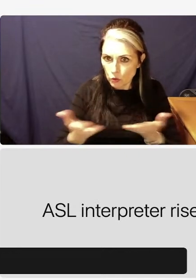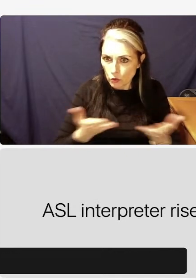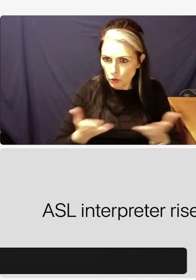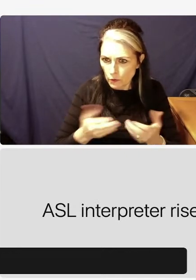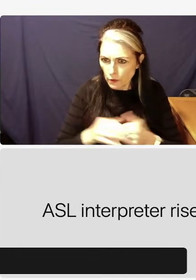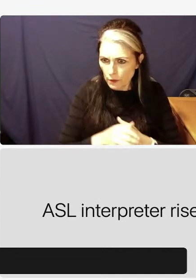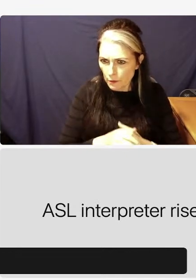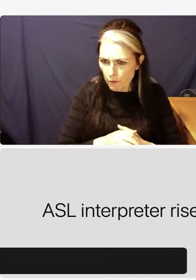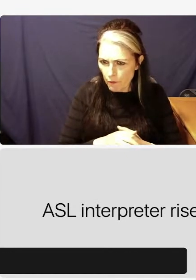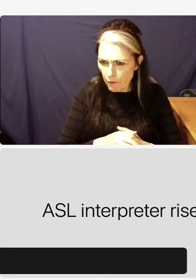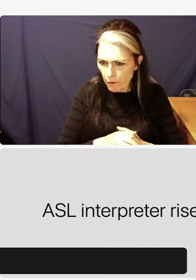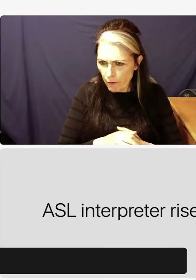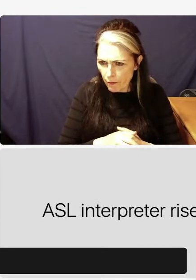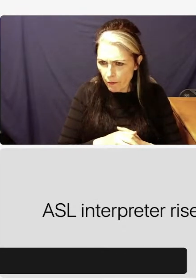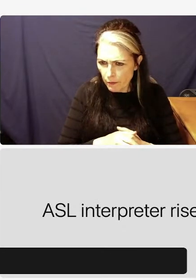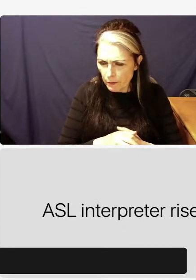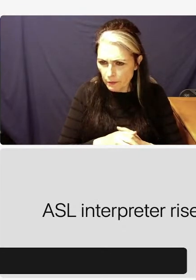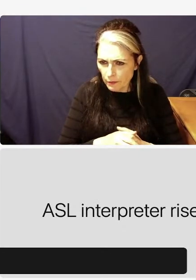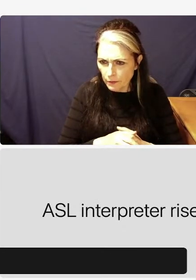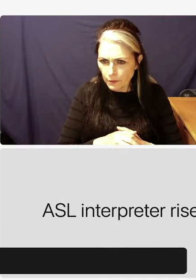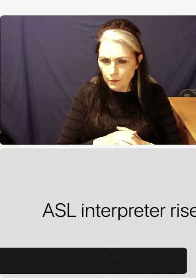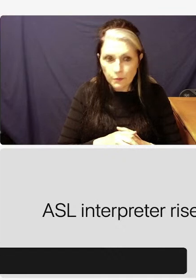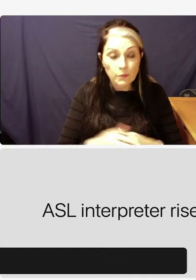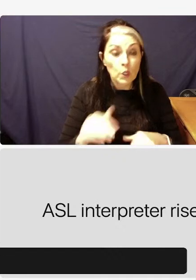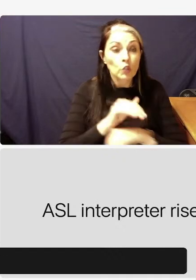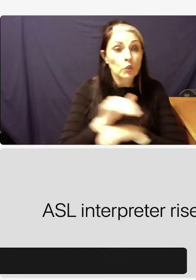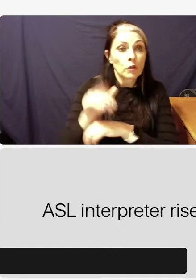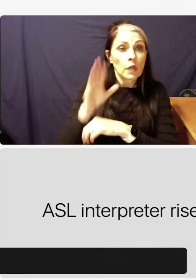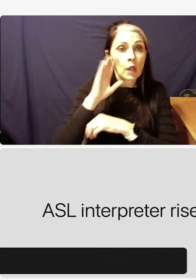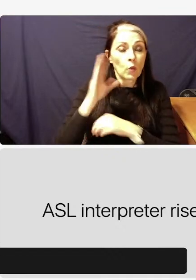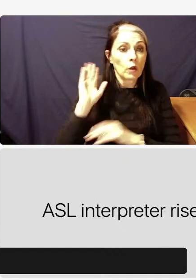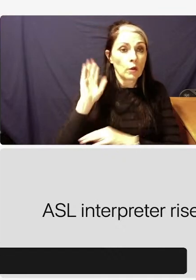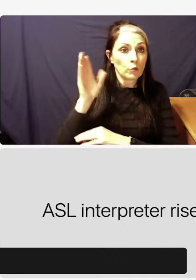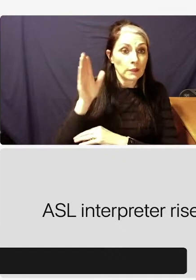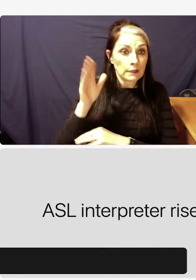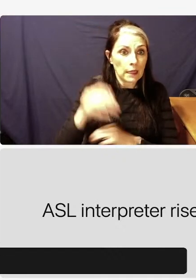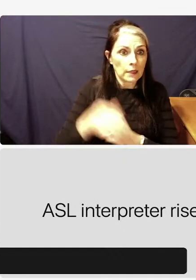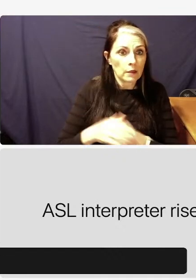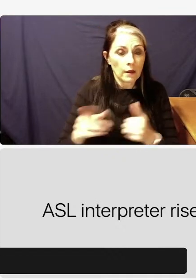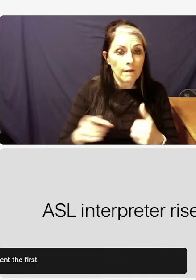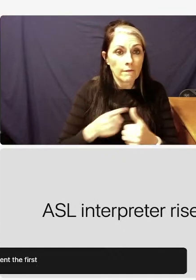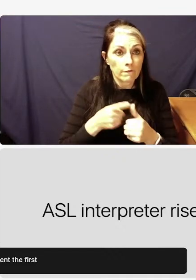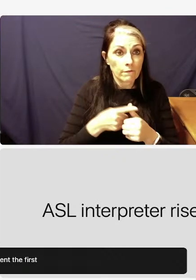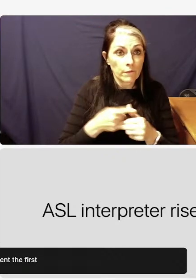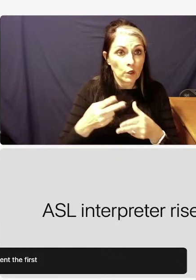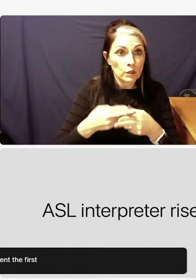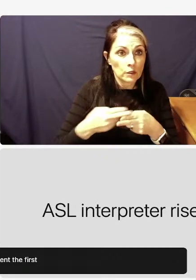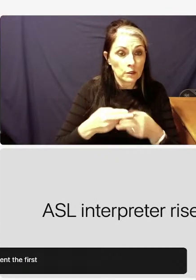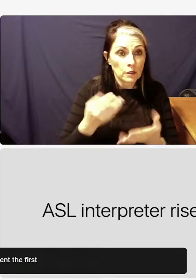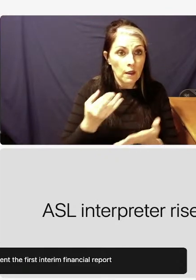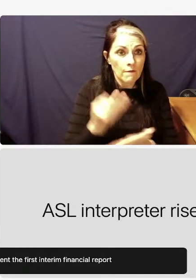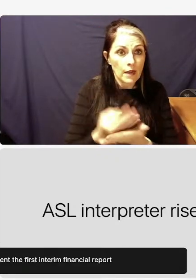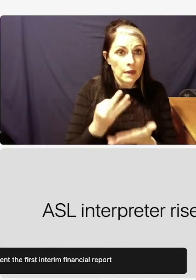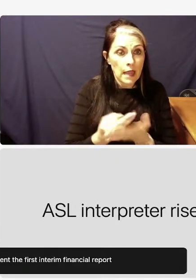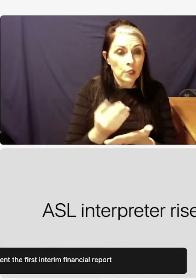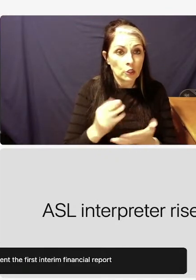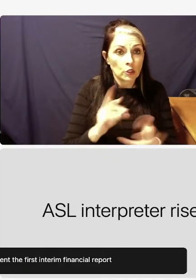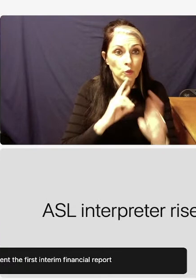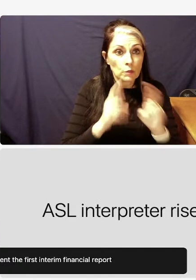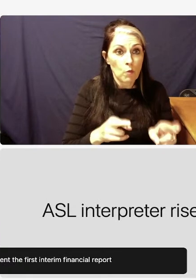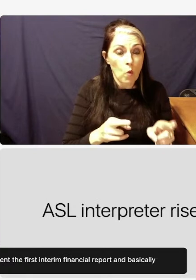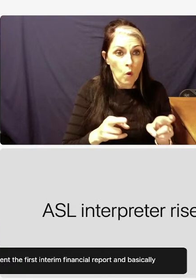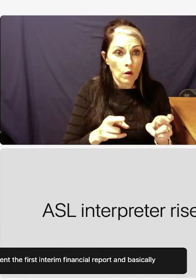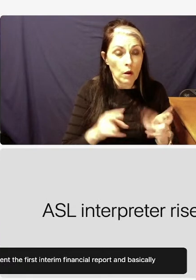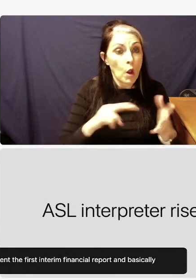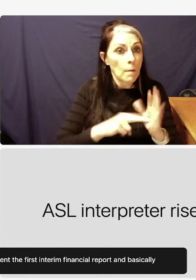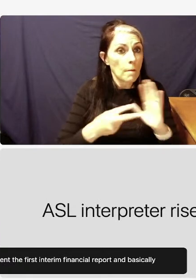and benefits okay um tonight we are going to present the first interim financial report and basically the